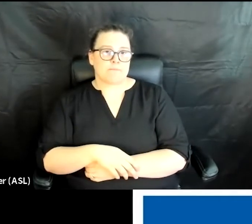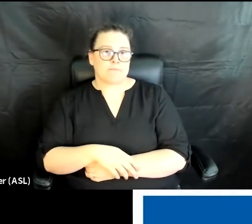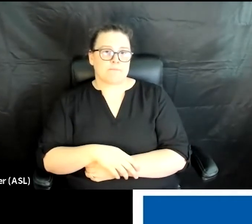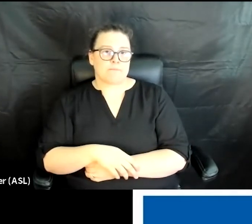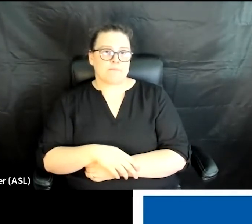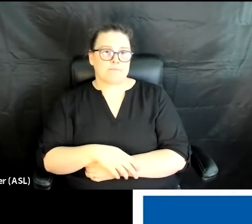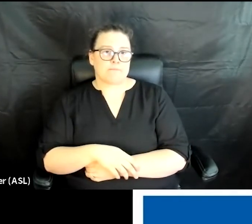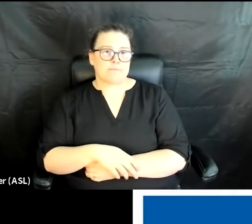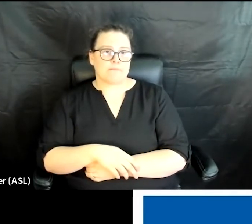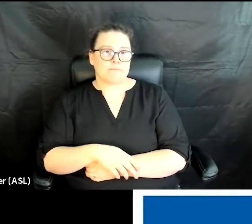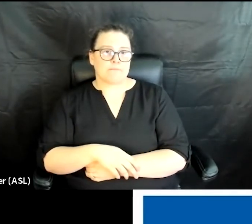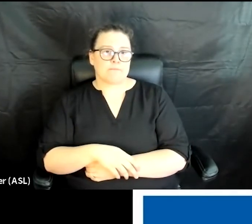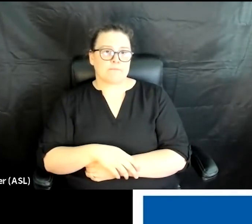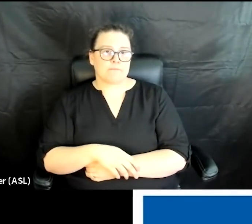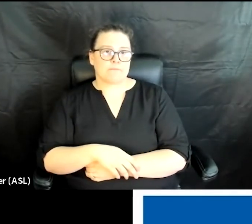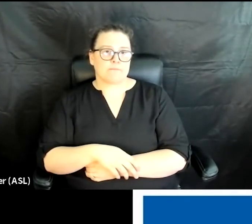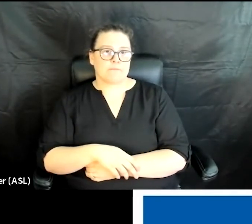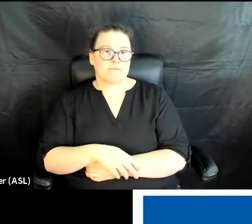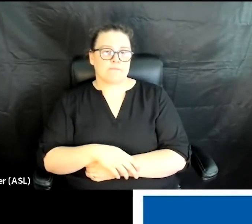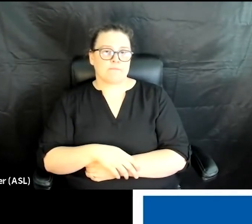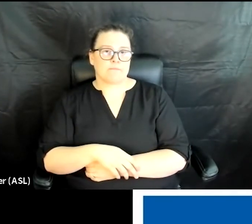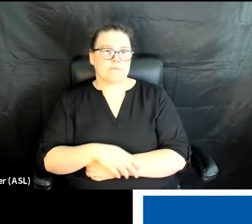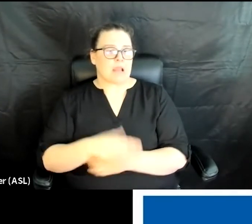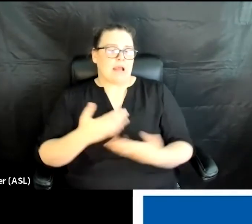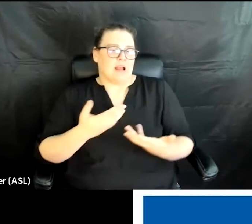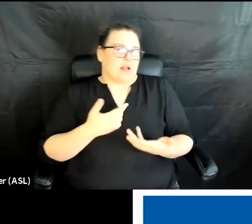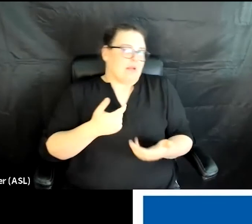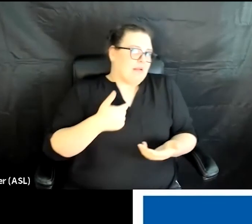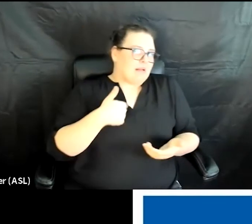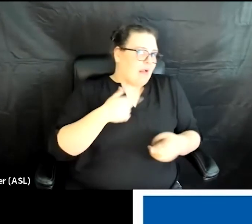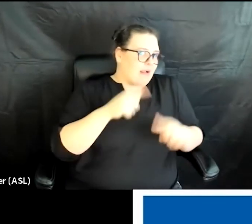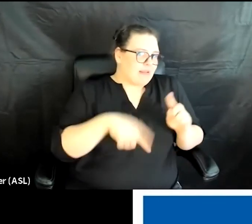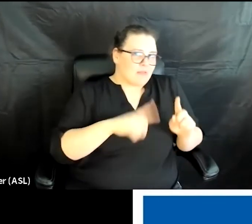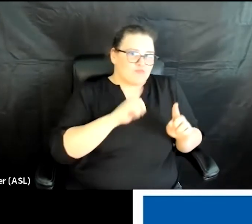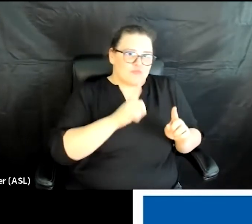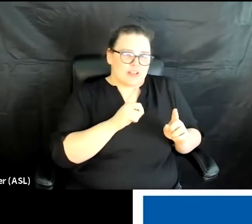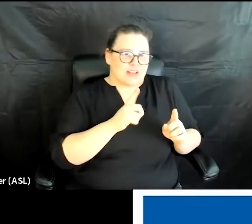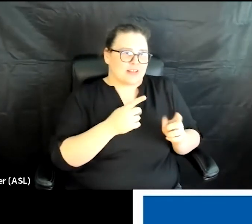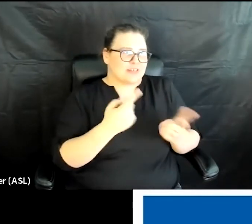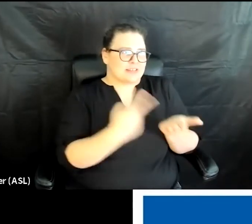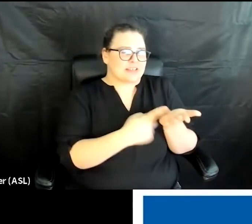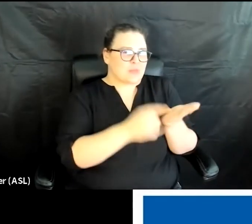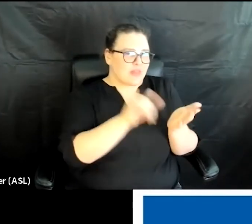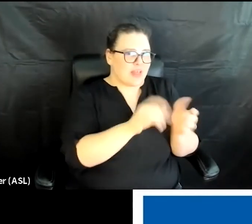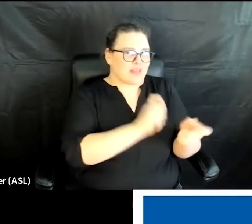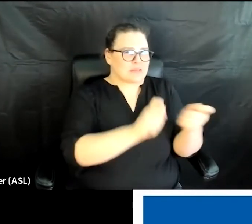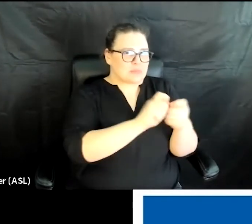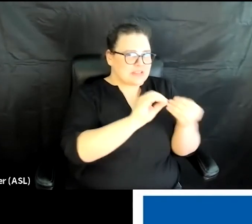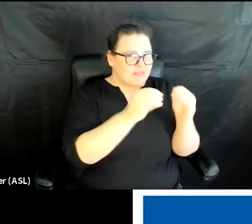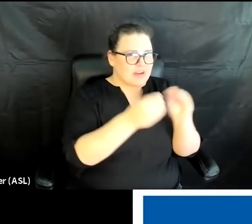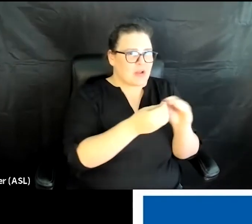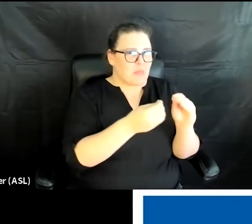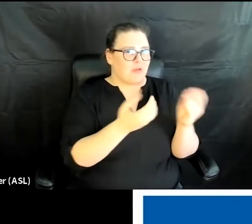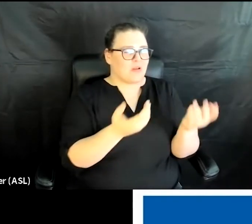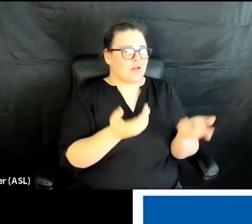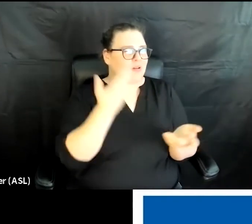So Go ahead. I can't speak to the specific number that the senator cited in the chat,